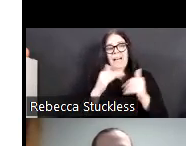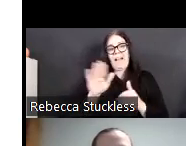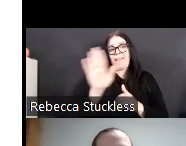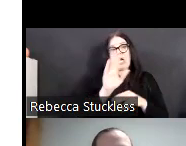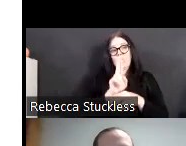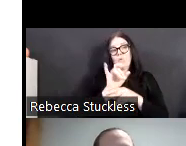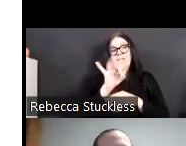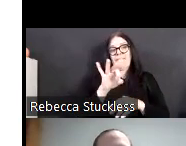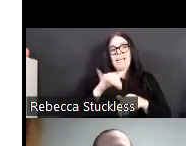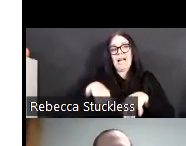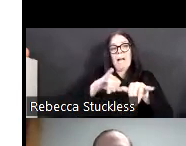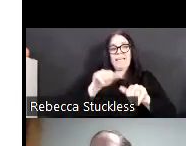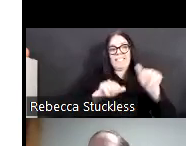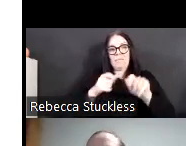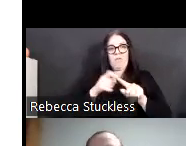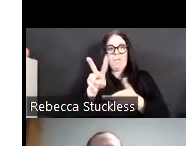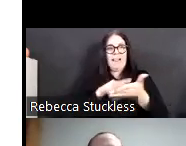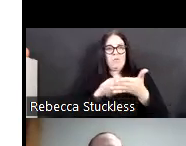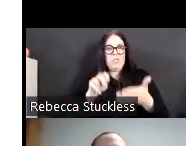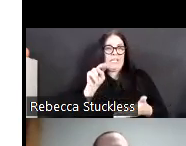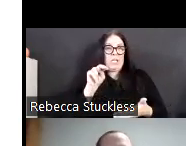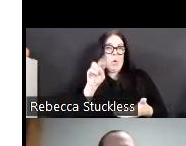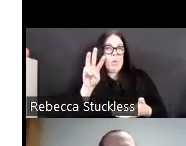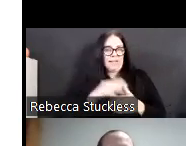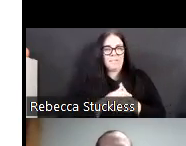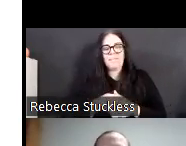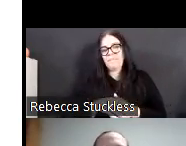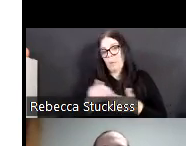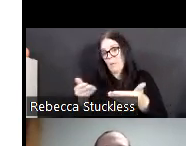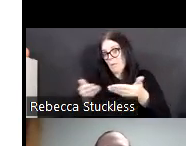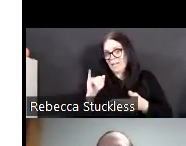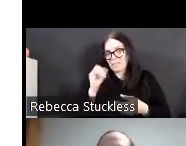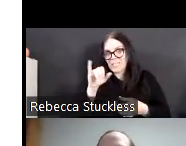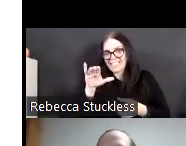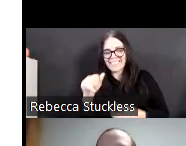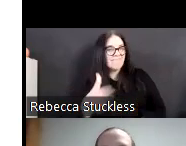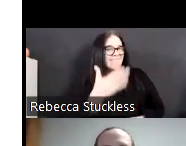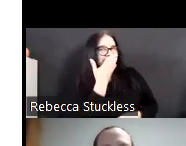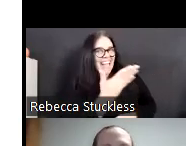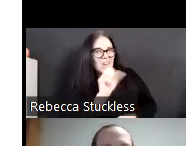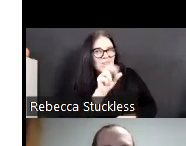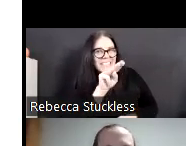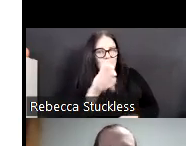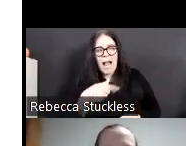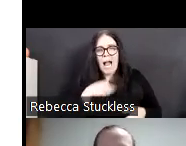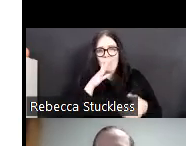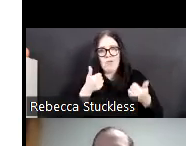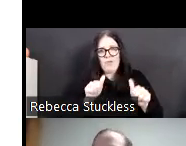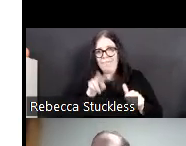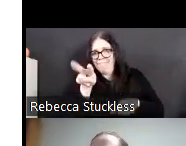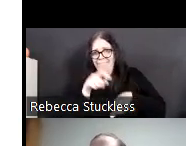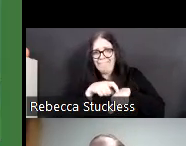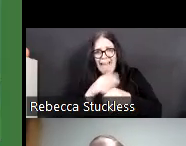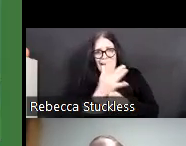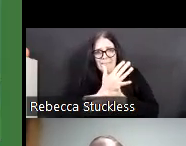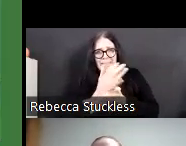Northwest. Welcome. Hello, thank you, Summer. So I'll try to go through this fast as we're running out